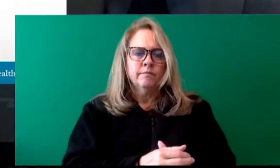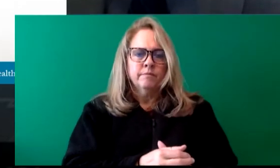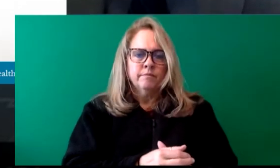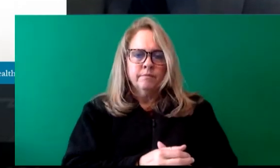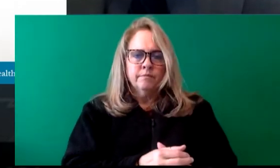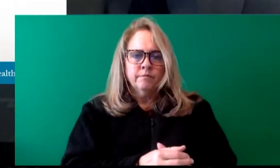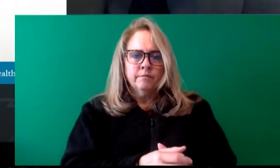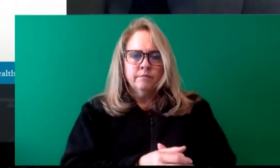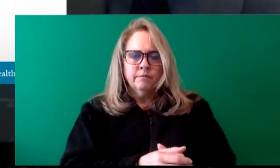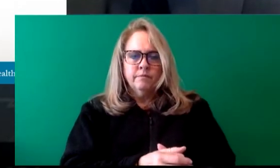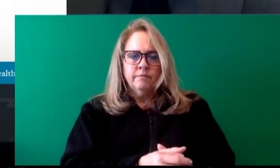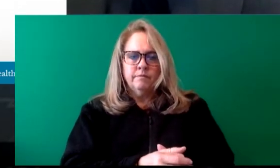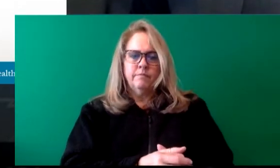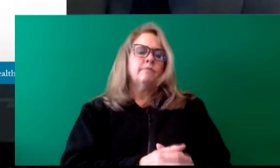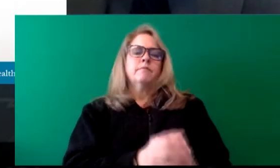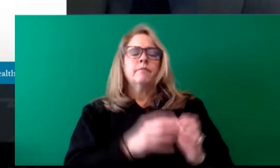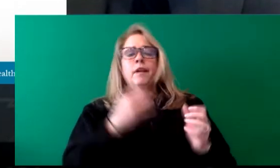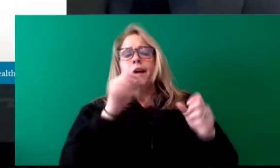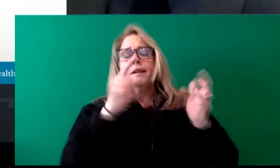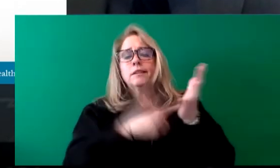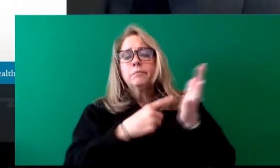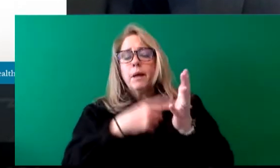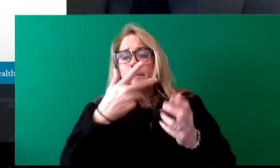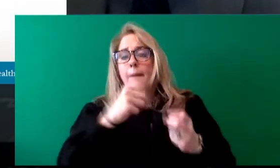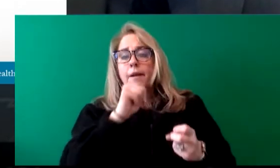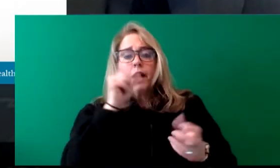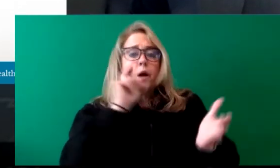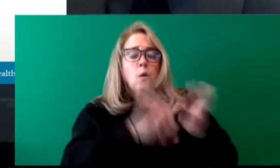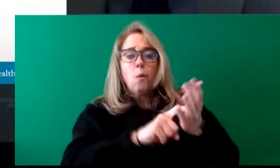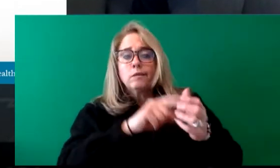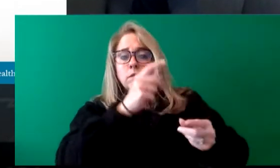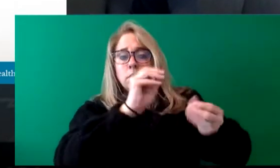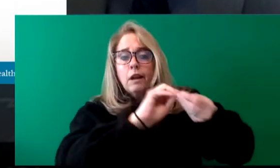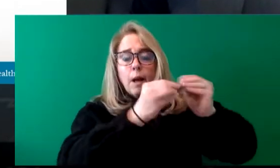strong, stable metric.